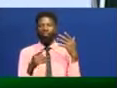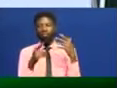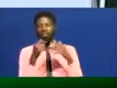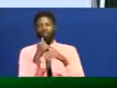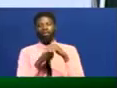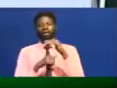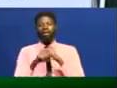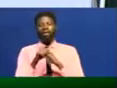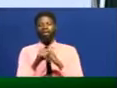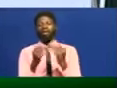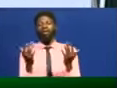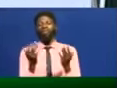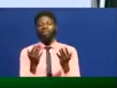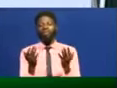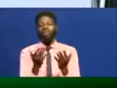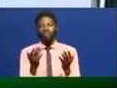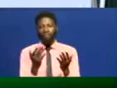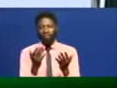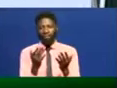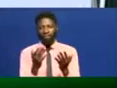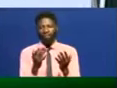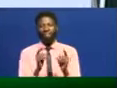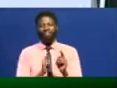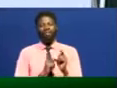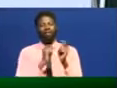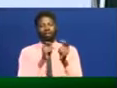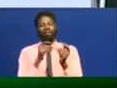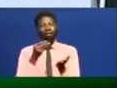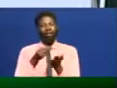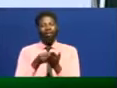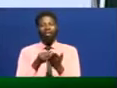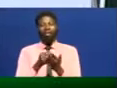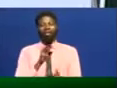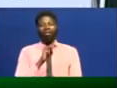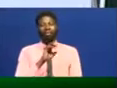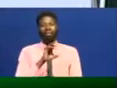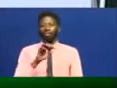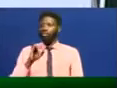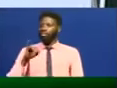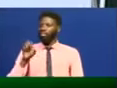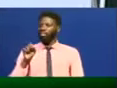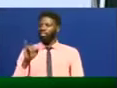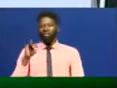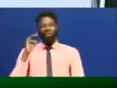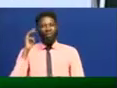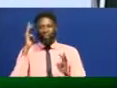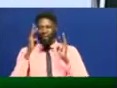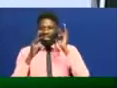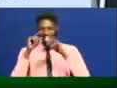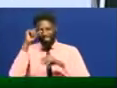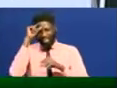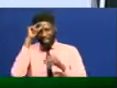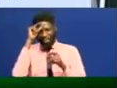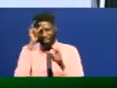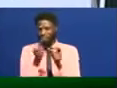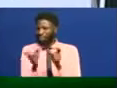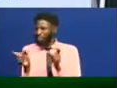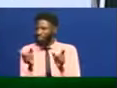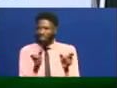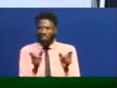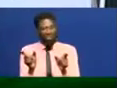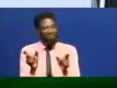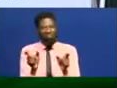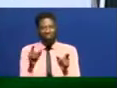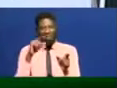Hela, MCGC. Don't worry about the architecture of government. Government does not necessarily